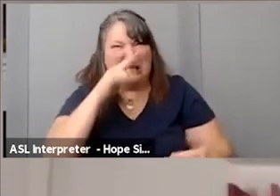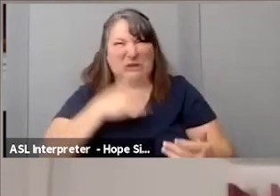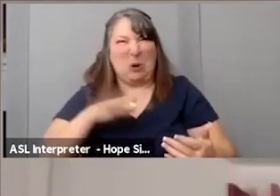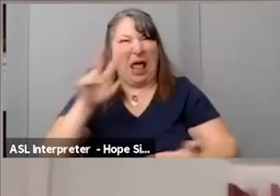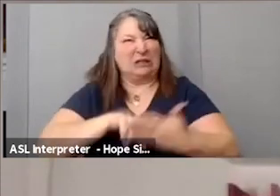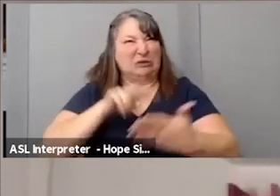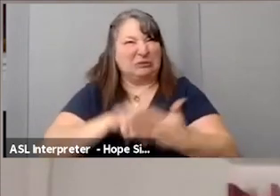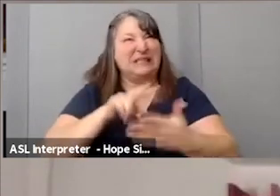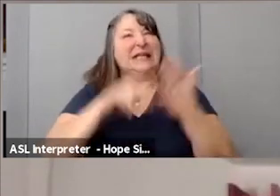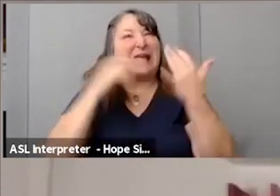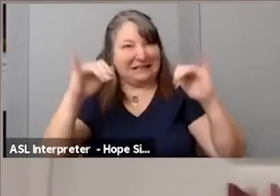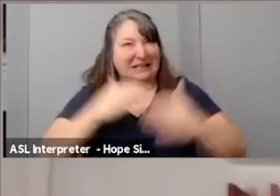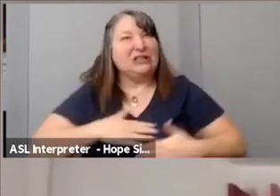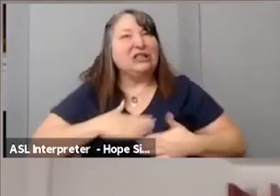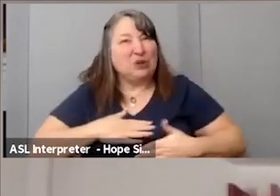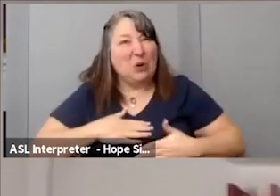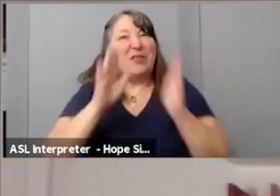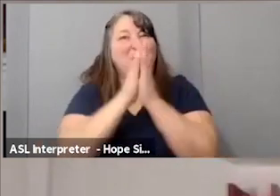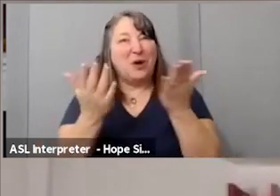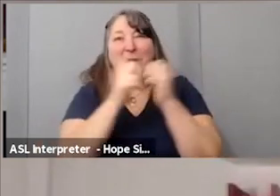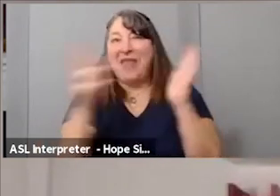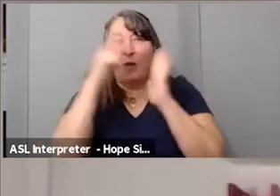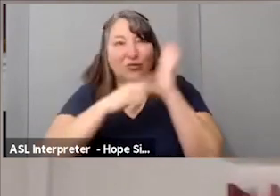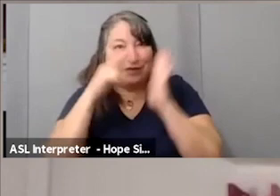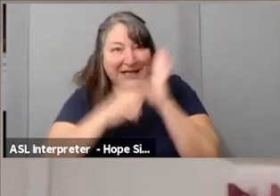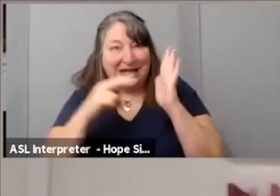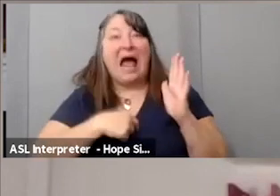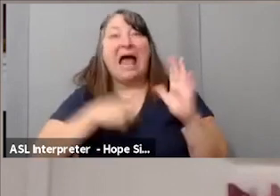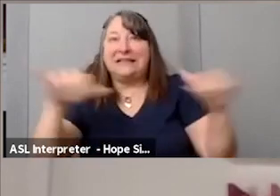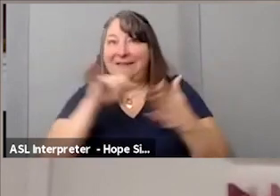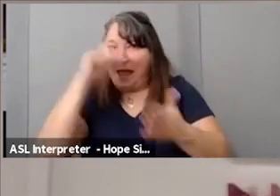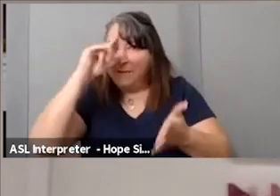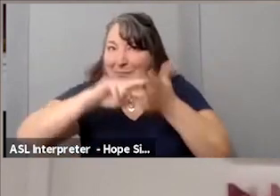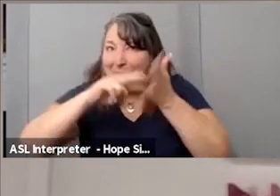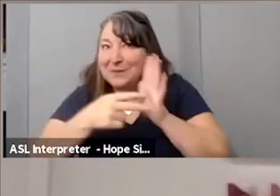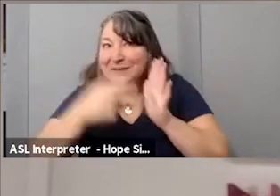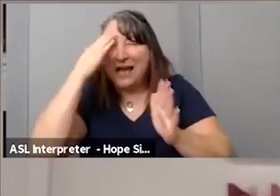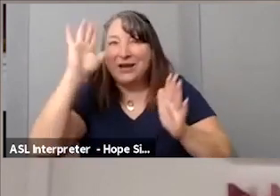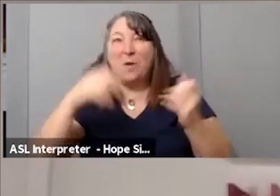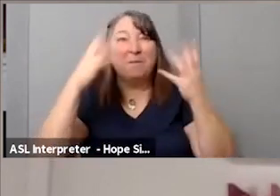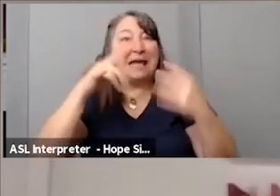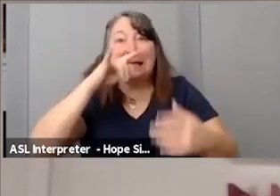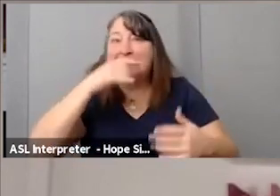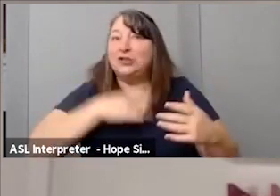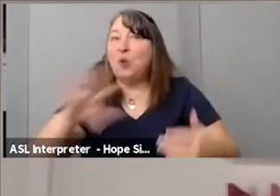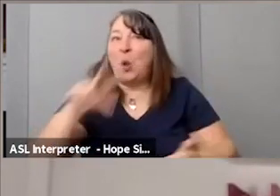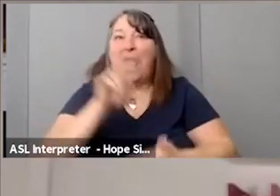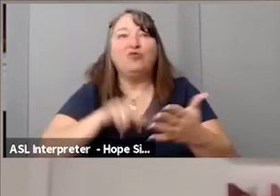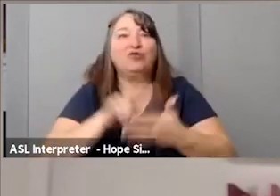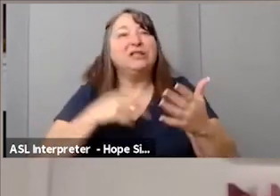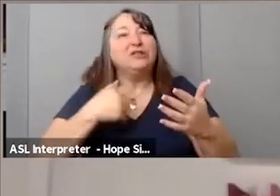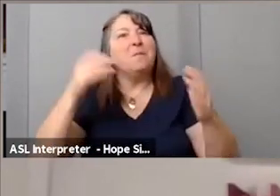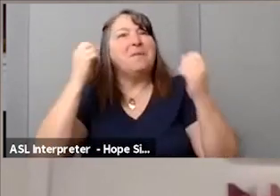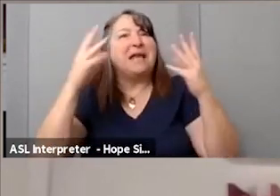without reading a single word. That was a very conscious decision for me because I know a lot of young kids do not like to read. It's one of my